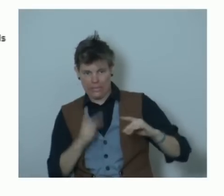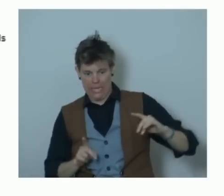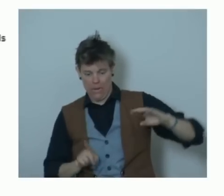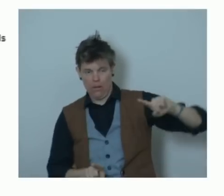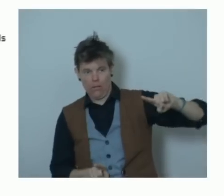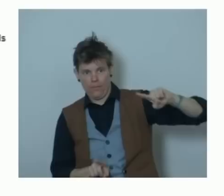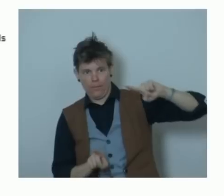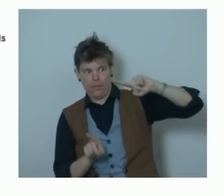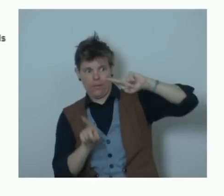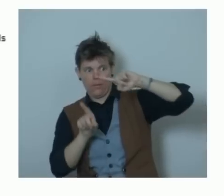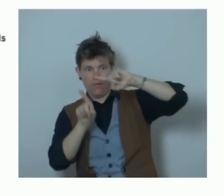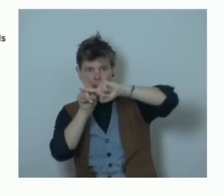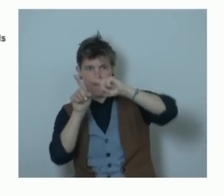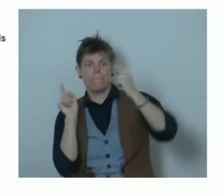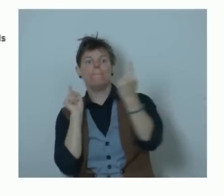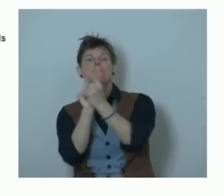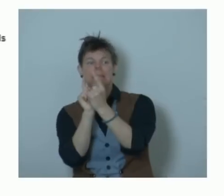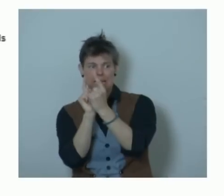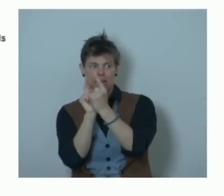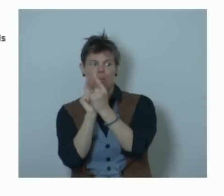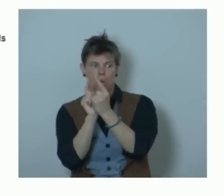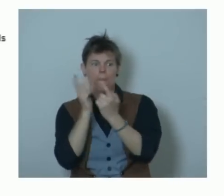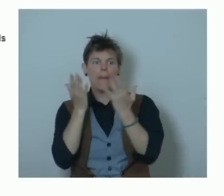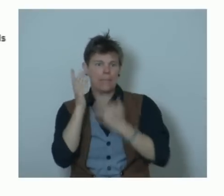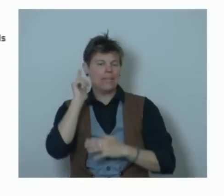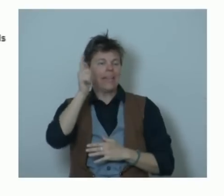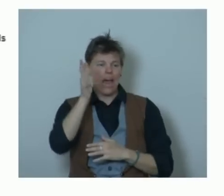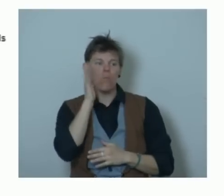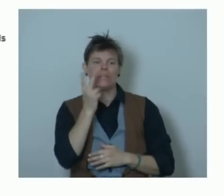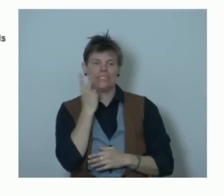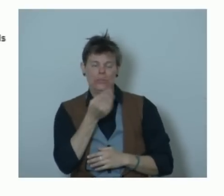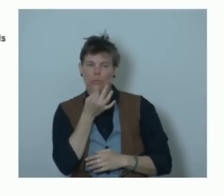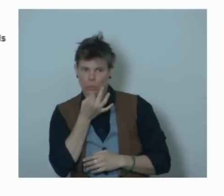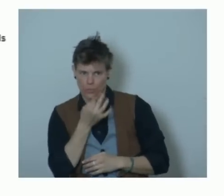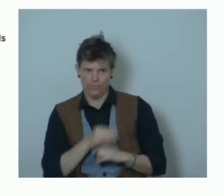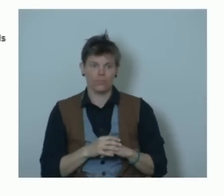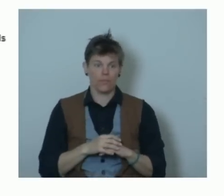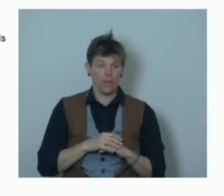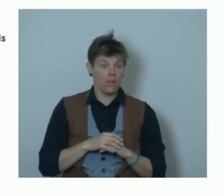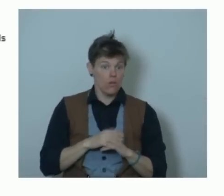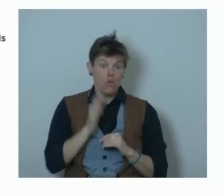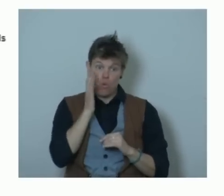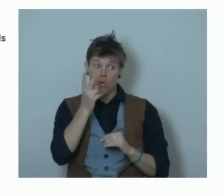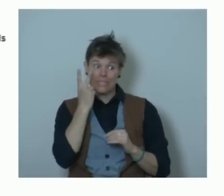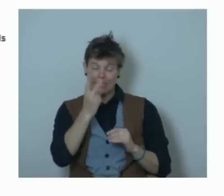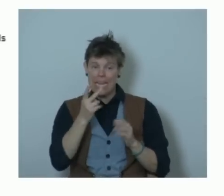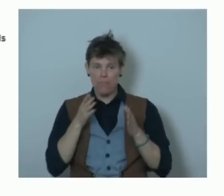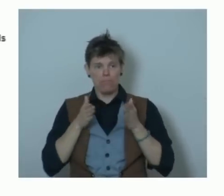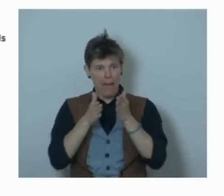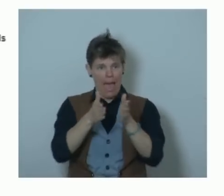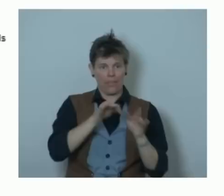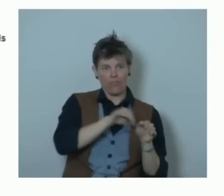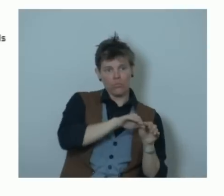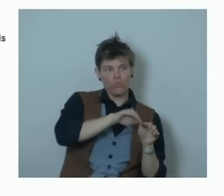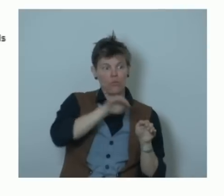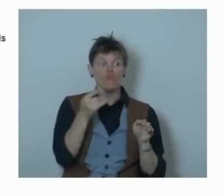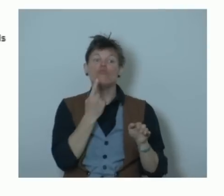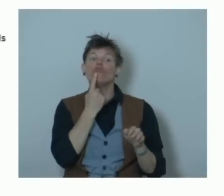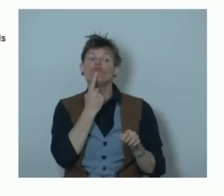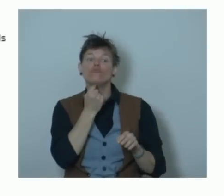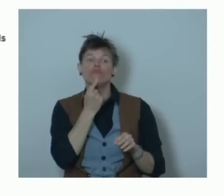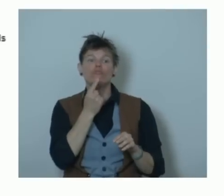have an updated version of that soon. But you can see we're going to have enough beds. The next one is ventilators, the red line there that comes off at